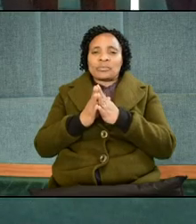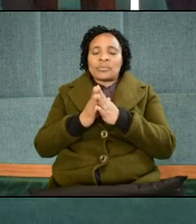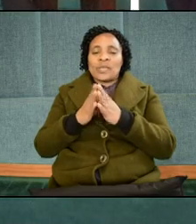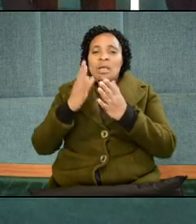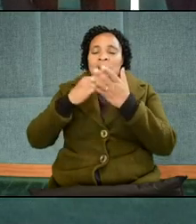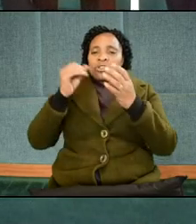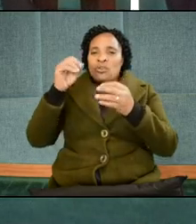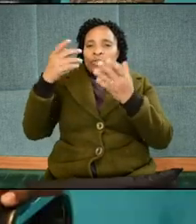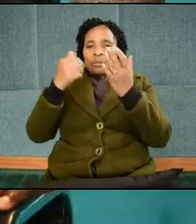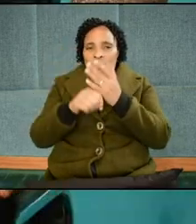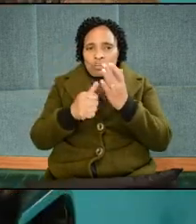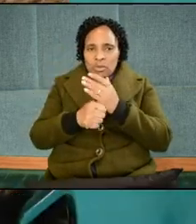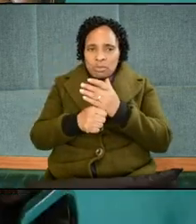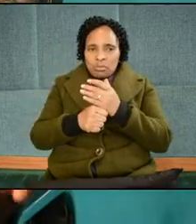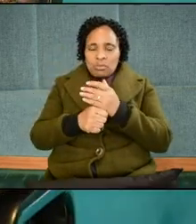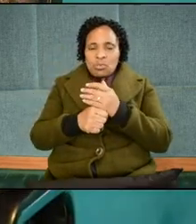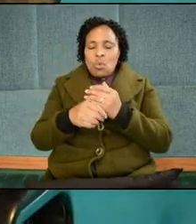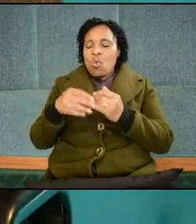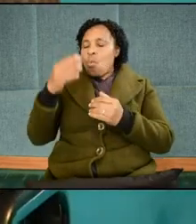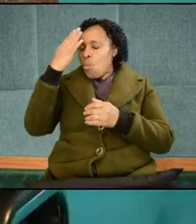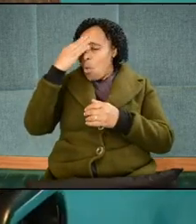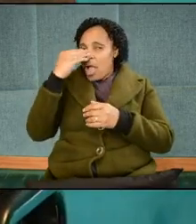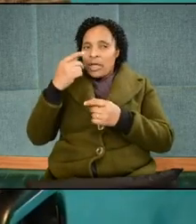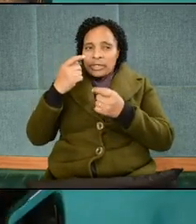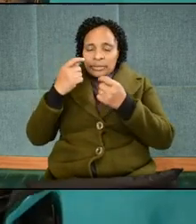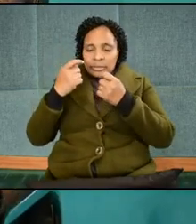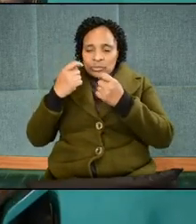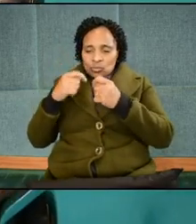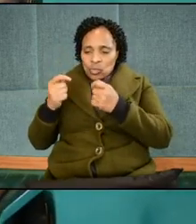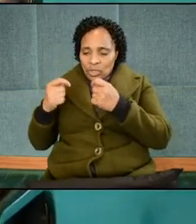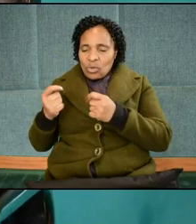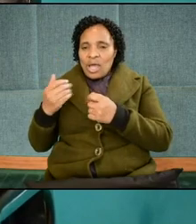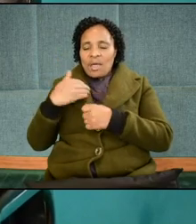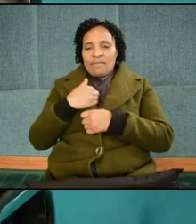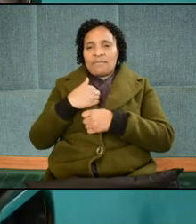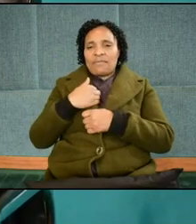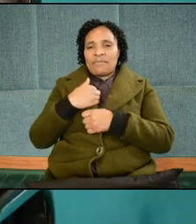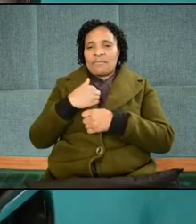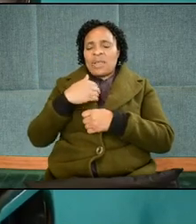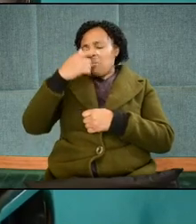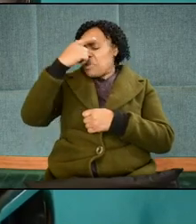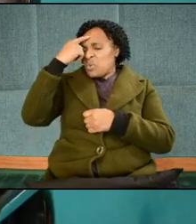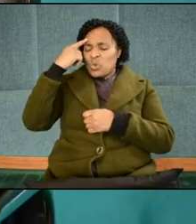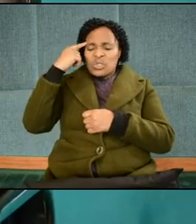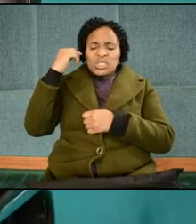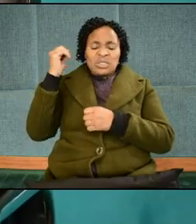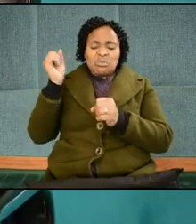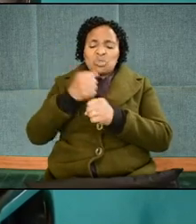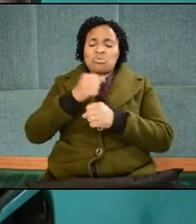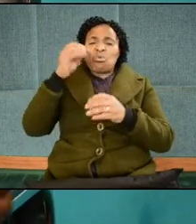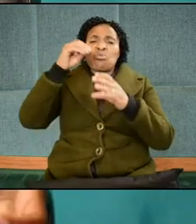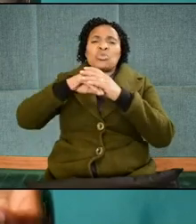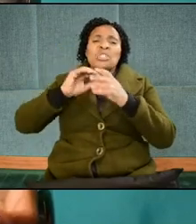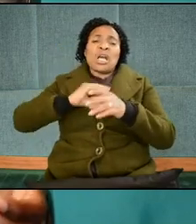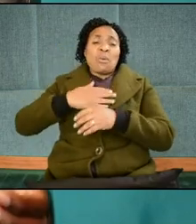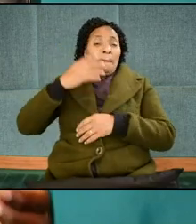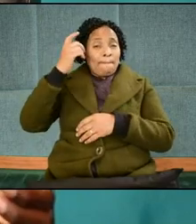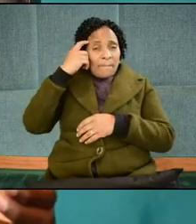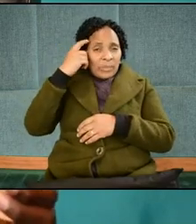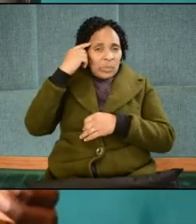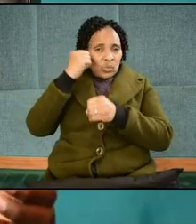part of the problem of why we get tempted or why we fall into temptation is because we do not put our mind to